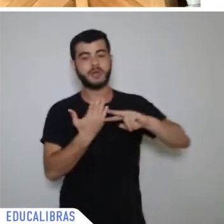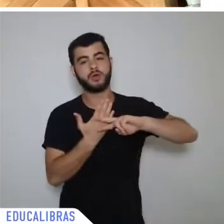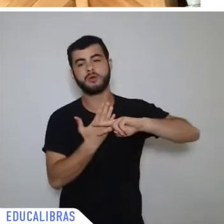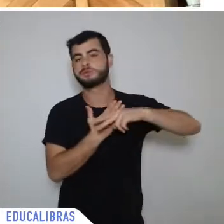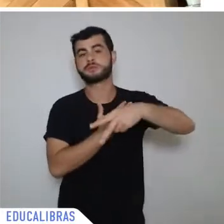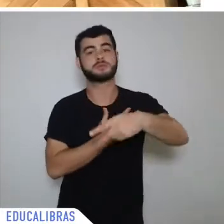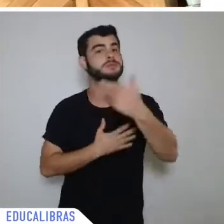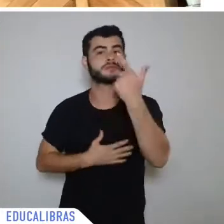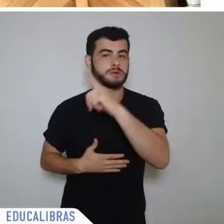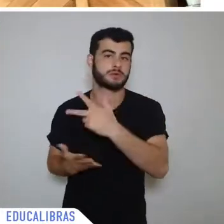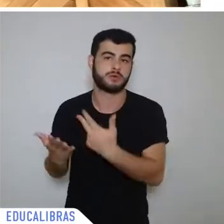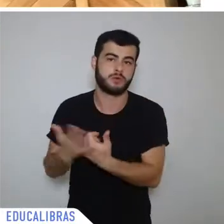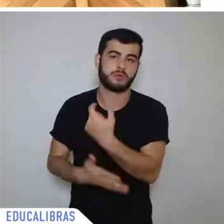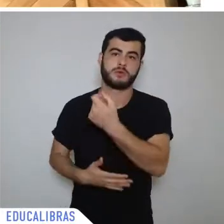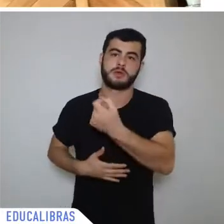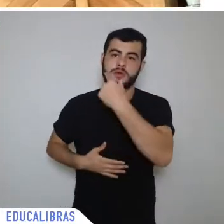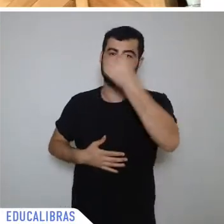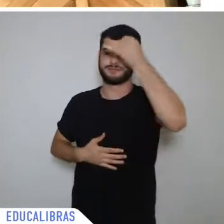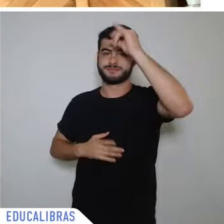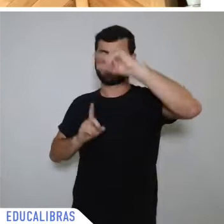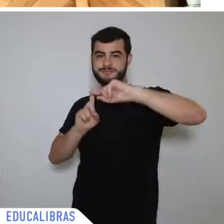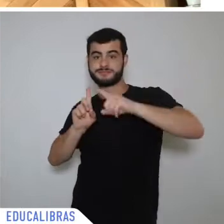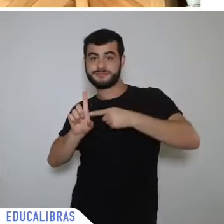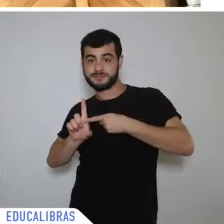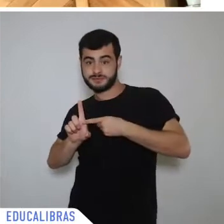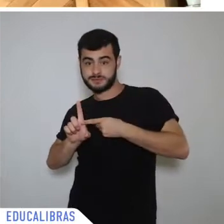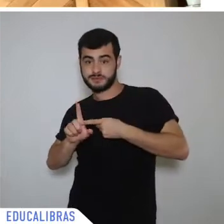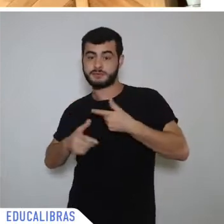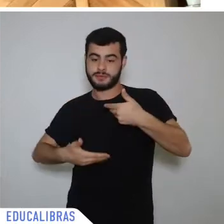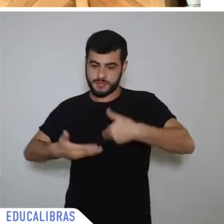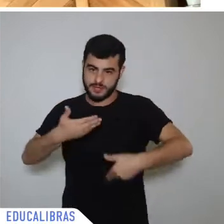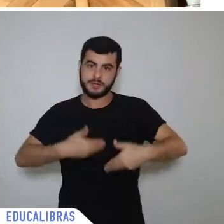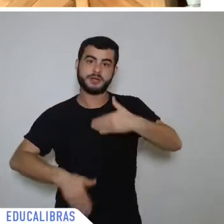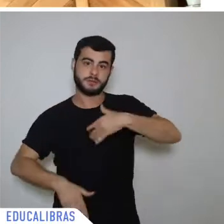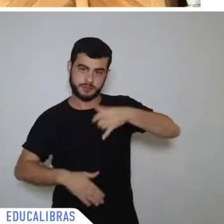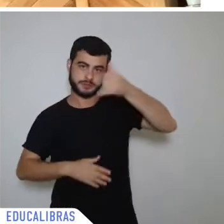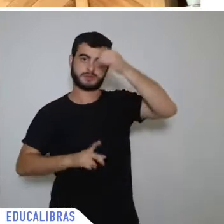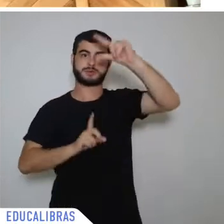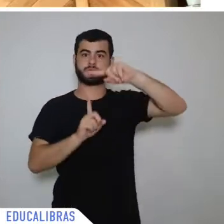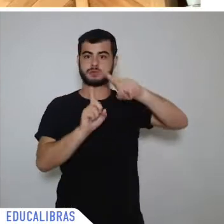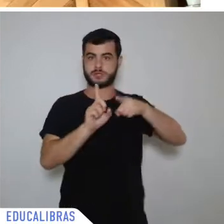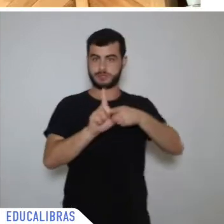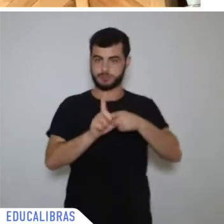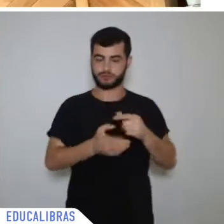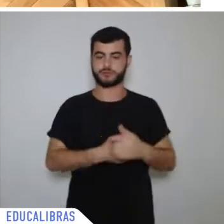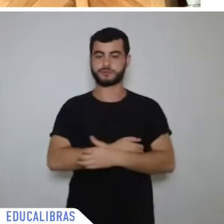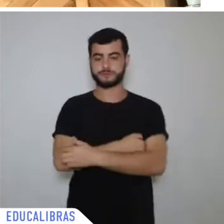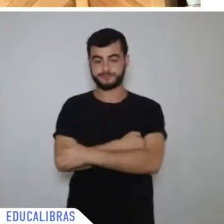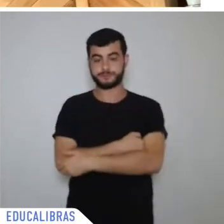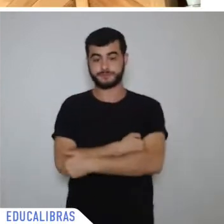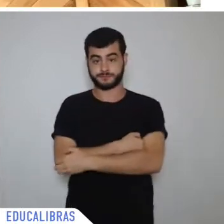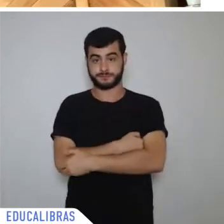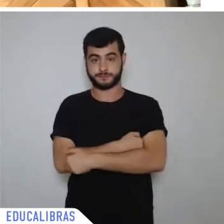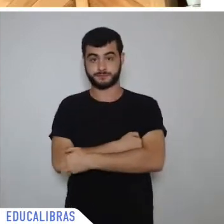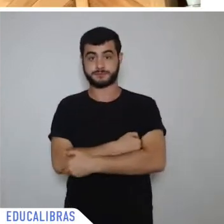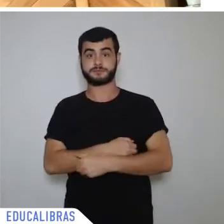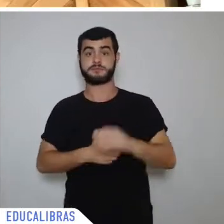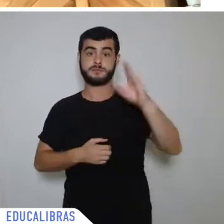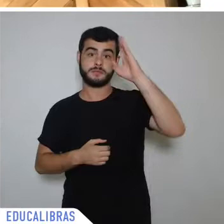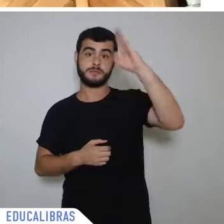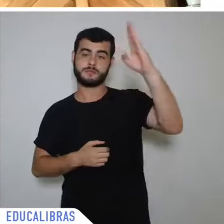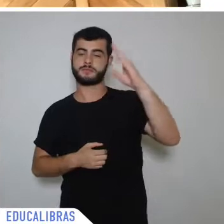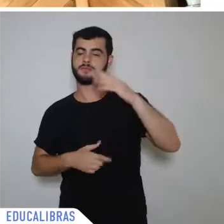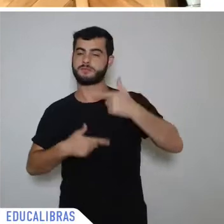to contraceptive medication. The problem of Black women in particular